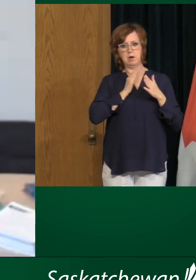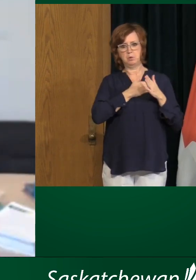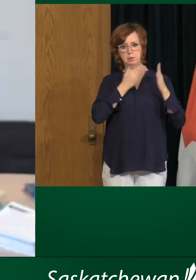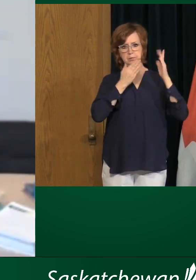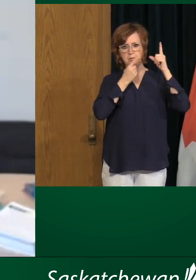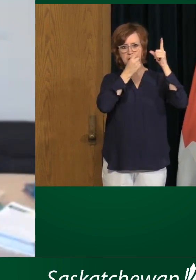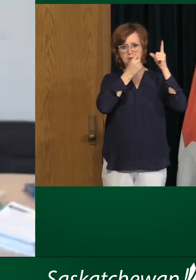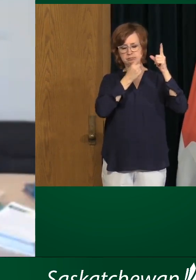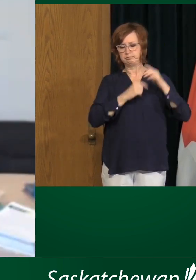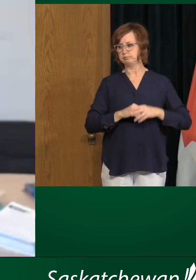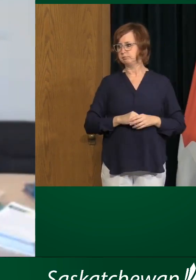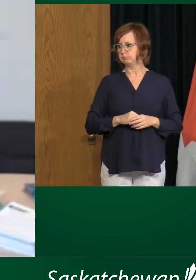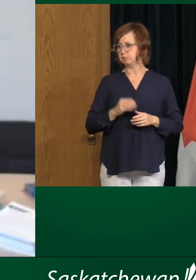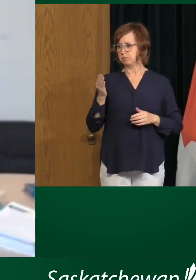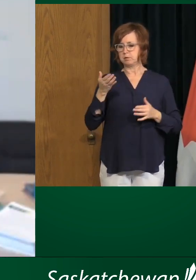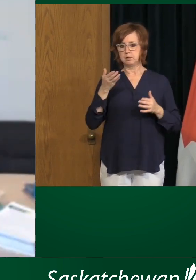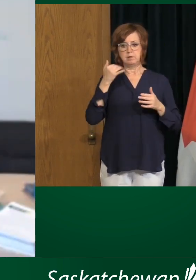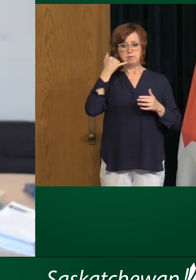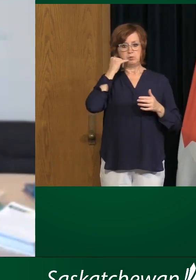Is there another question on the line, please?